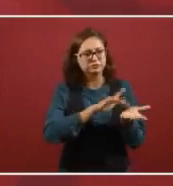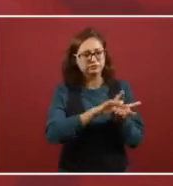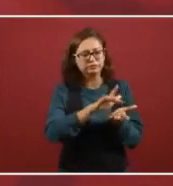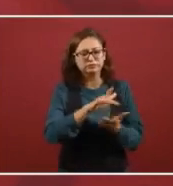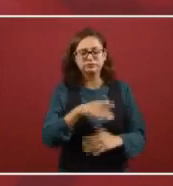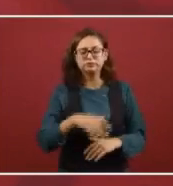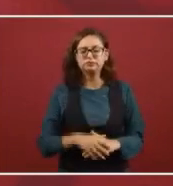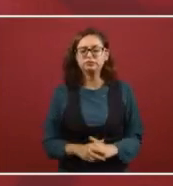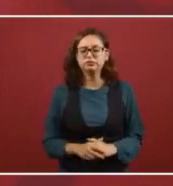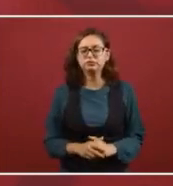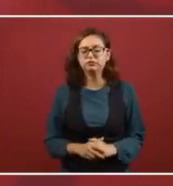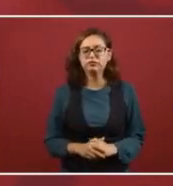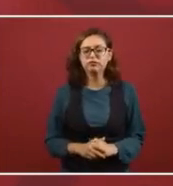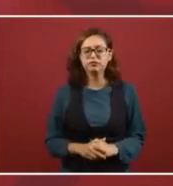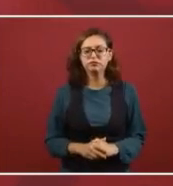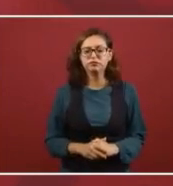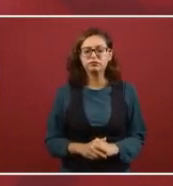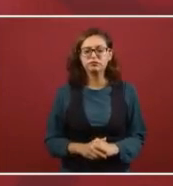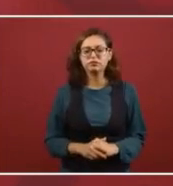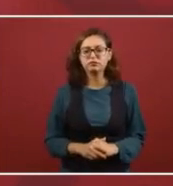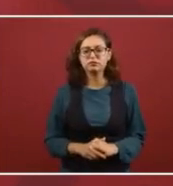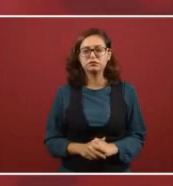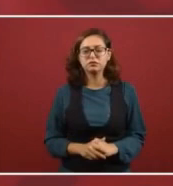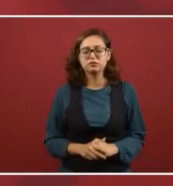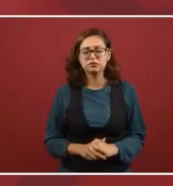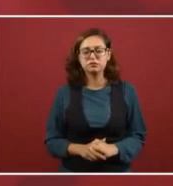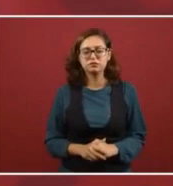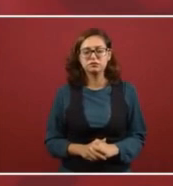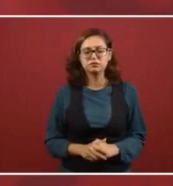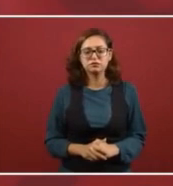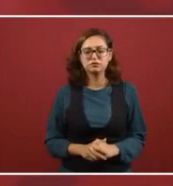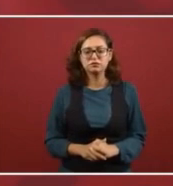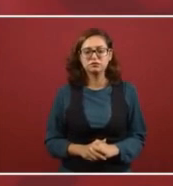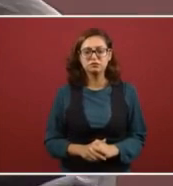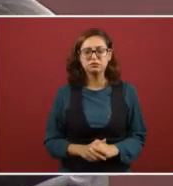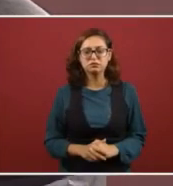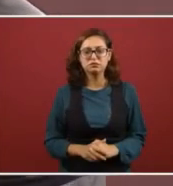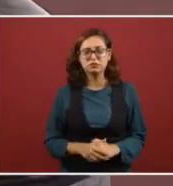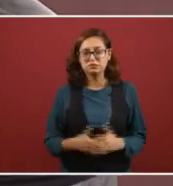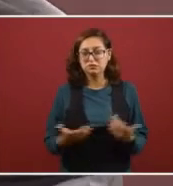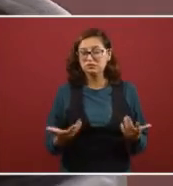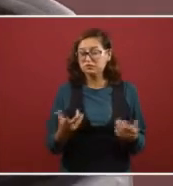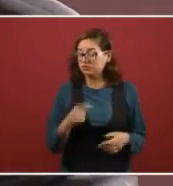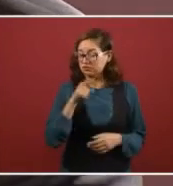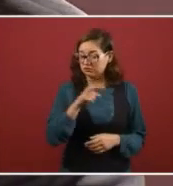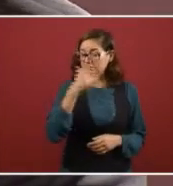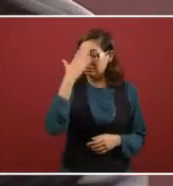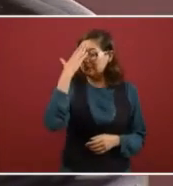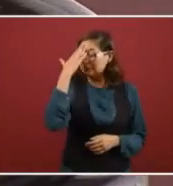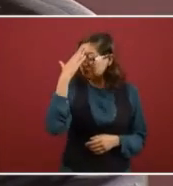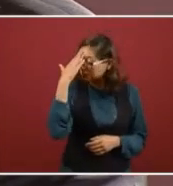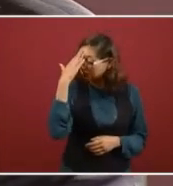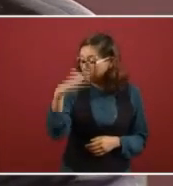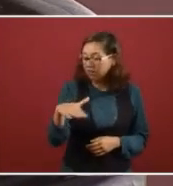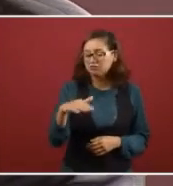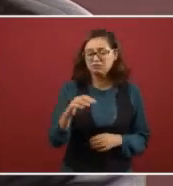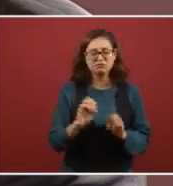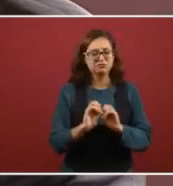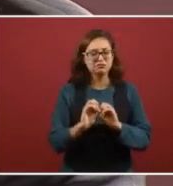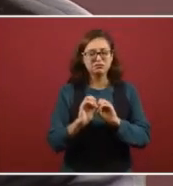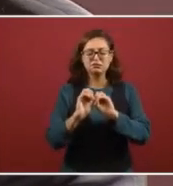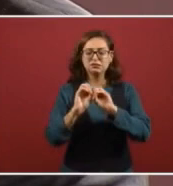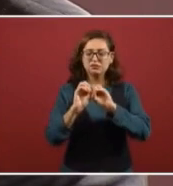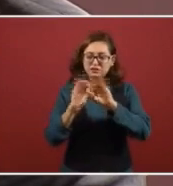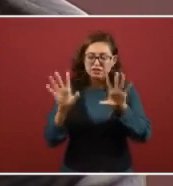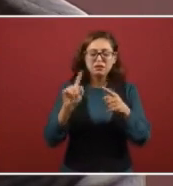he was there was a lot of binational, and that he understands that the